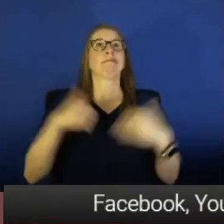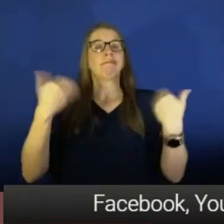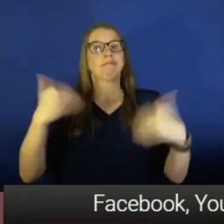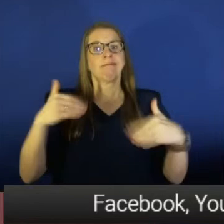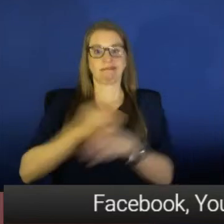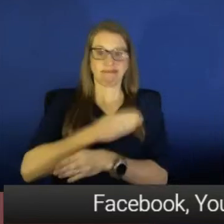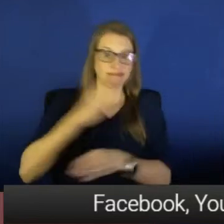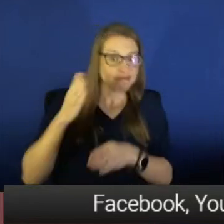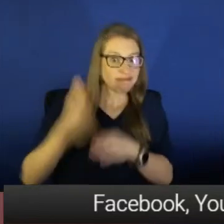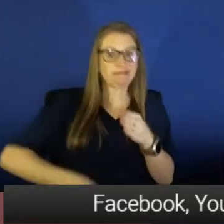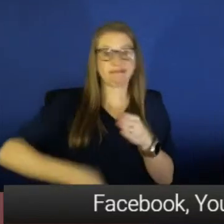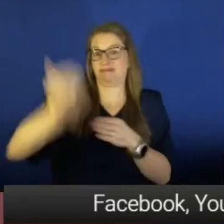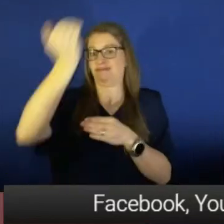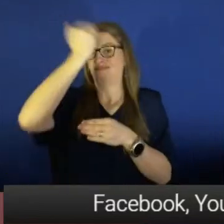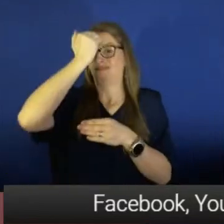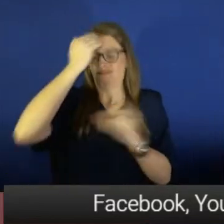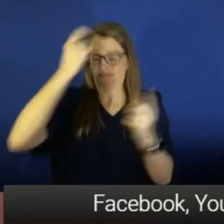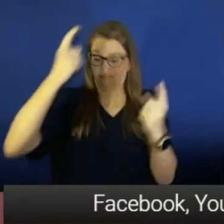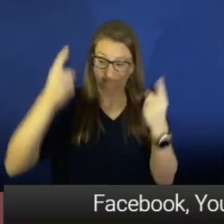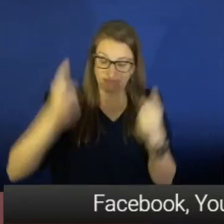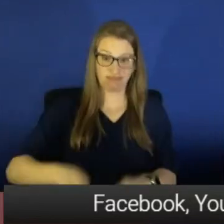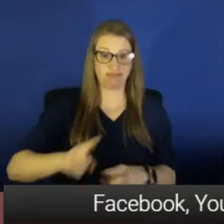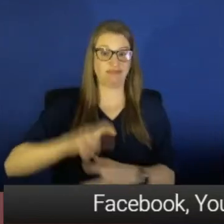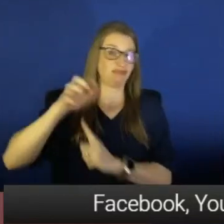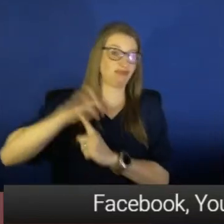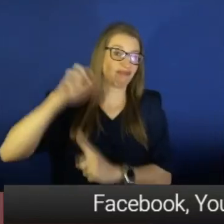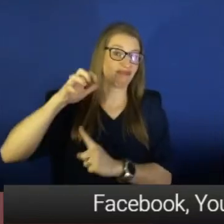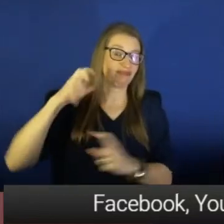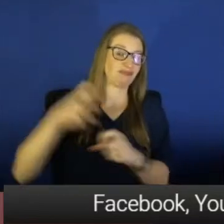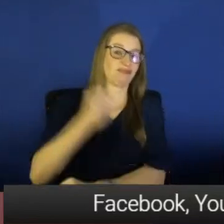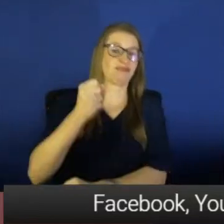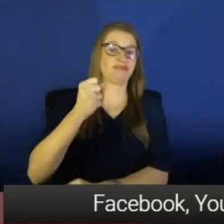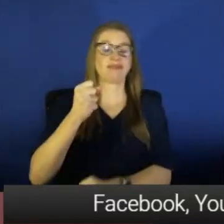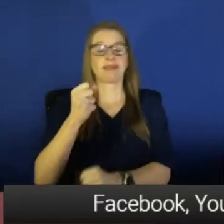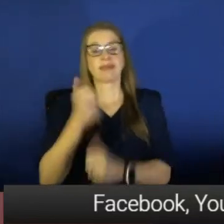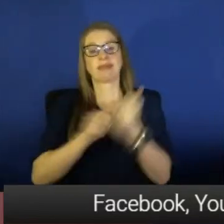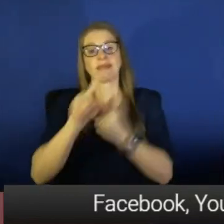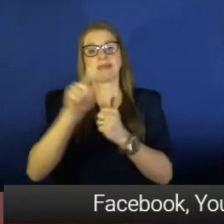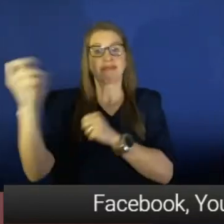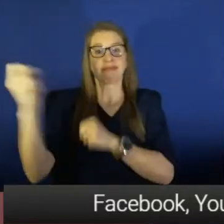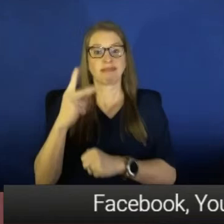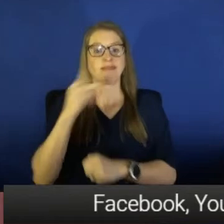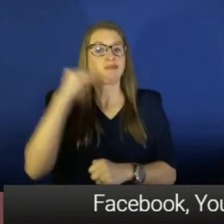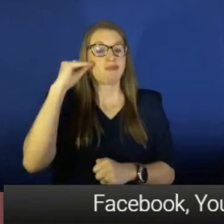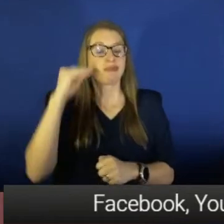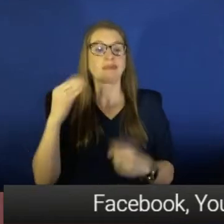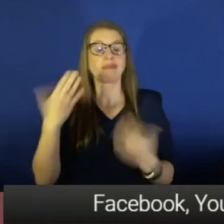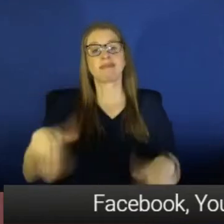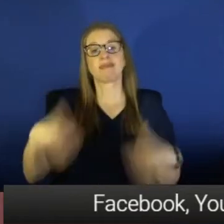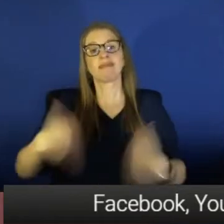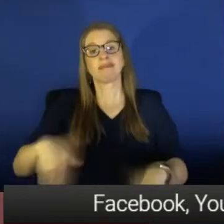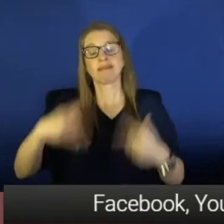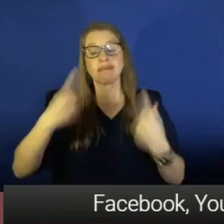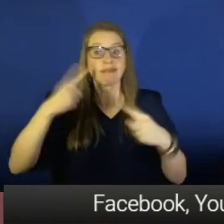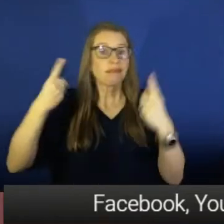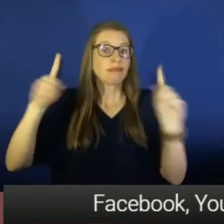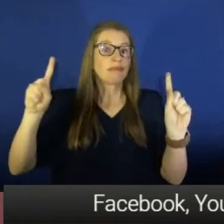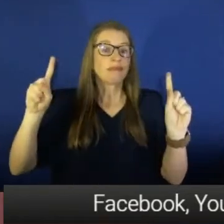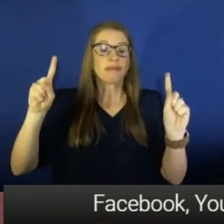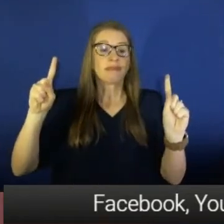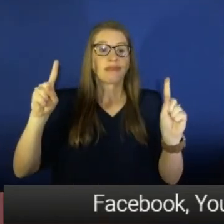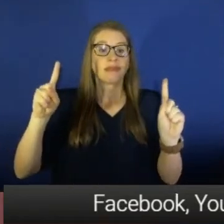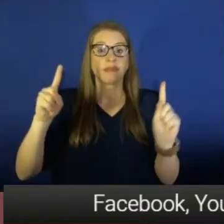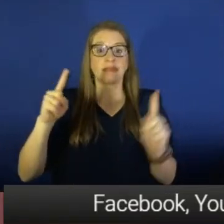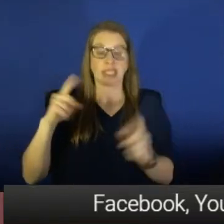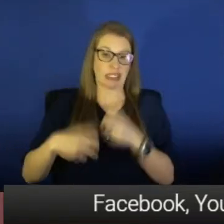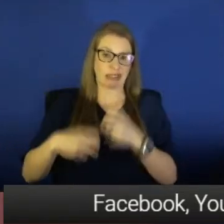everybody home. But it's such a remarkable accomplishment, and it's so difficult to make it all the way